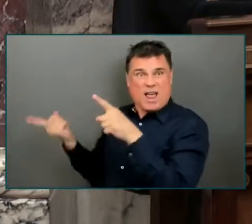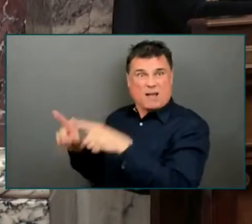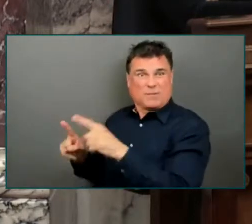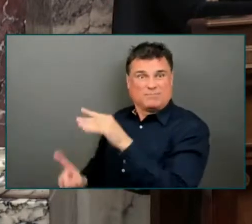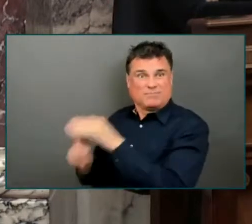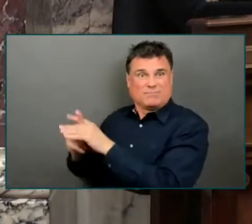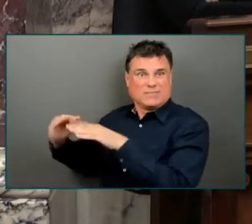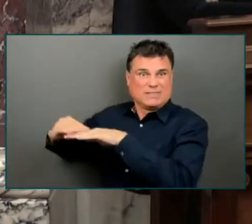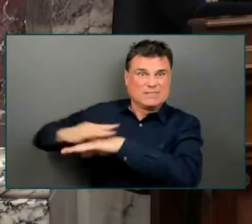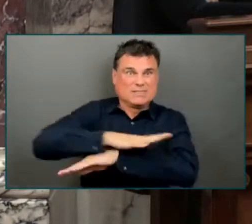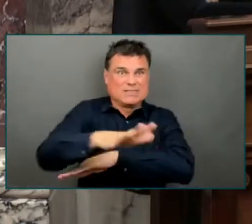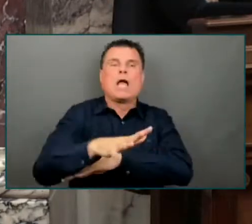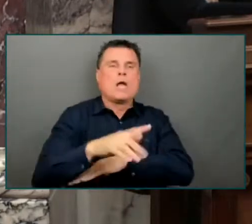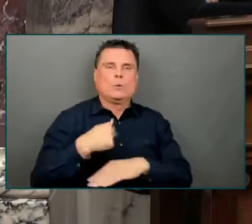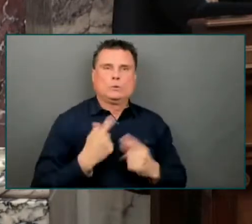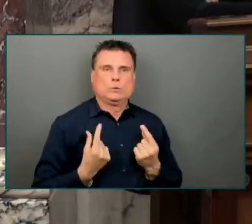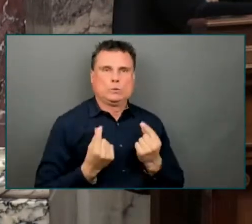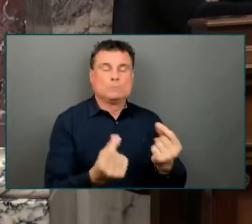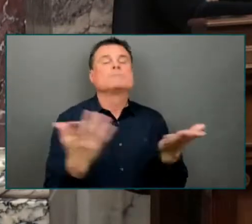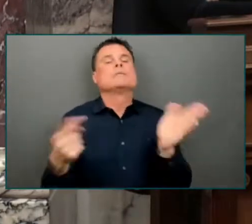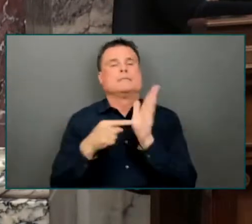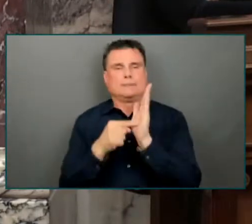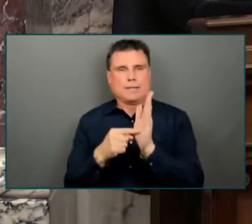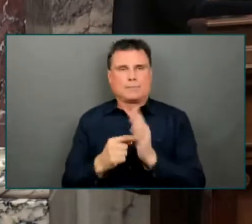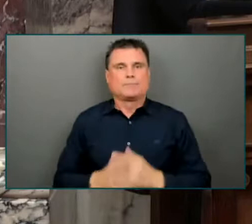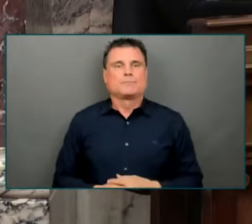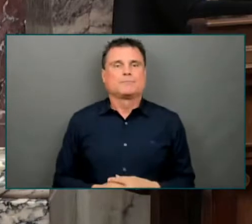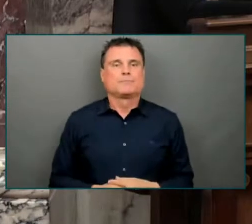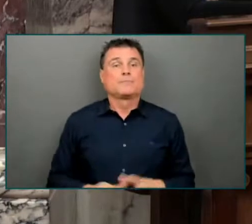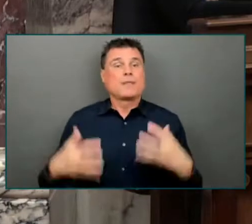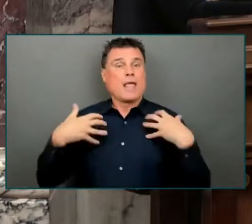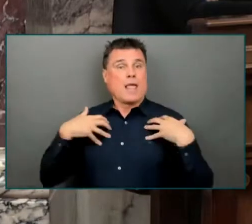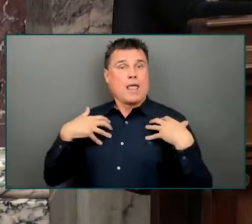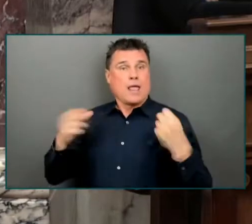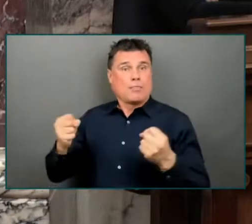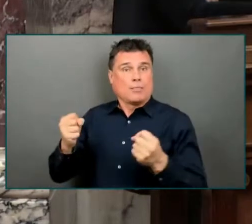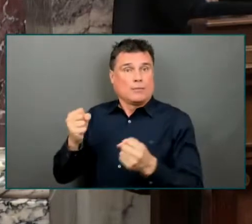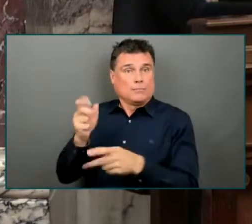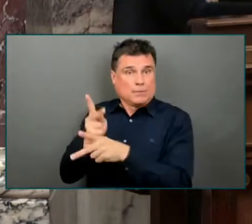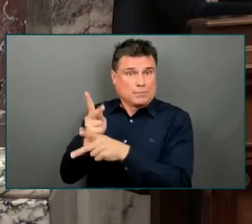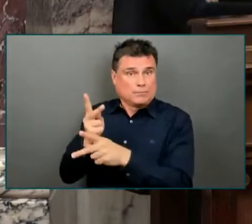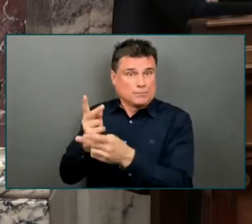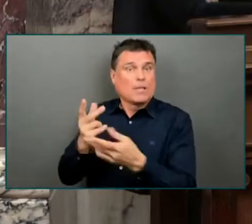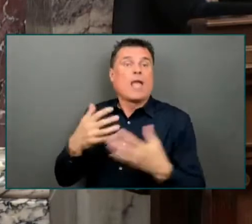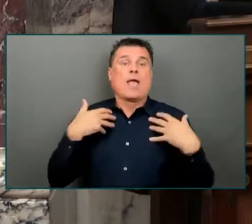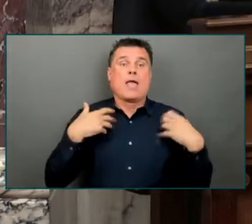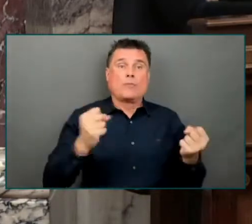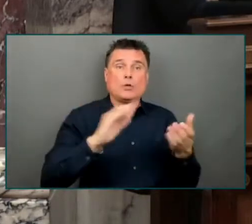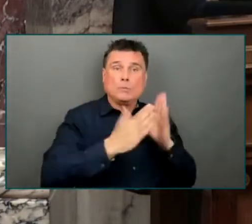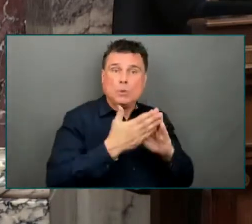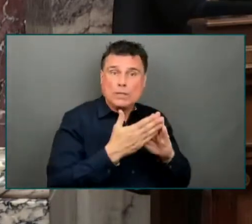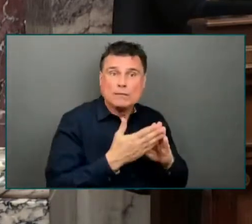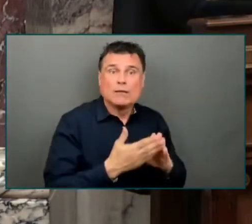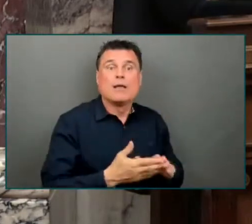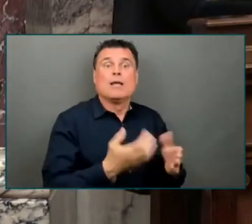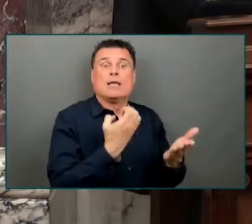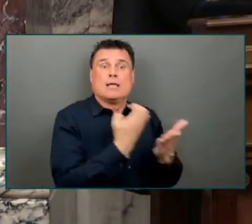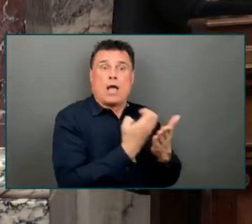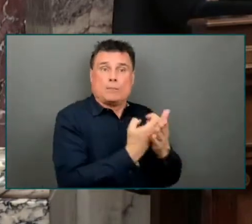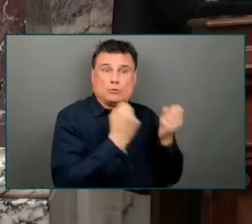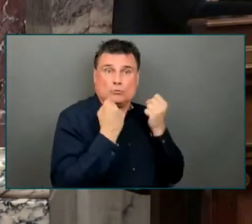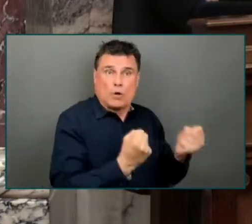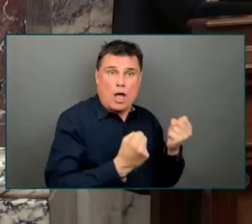healthy communities, and a strong economy are one and the same.